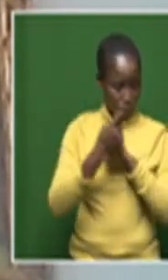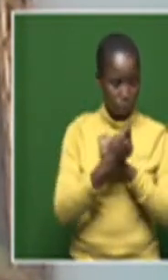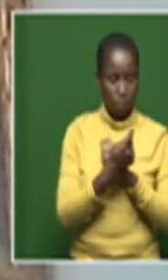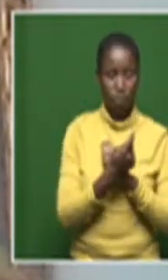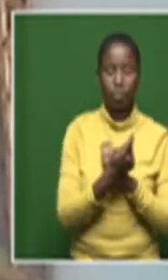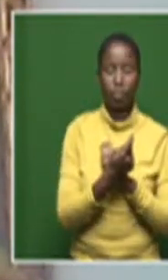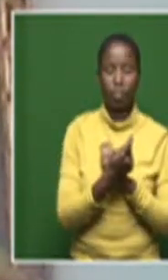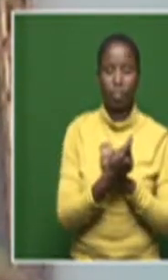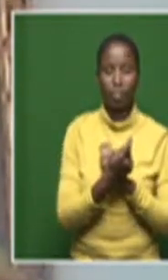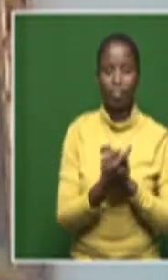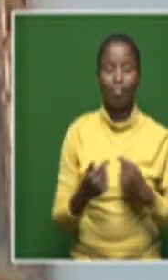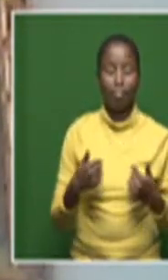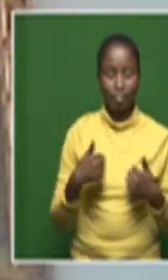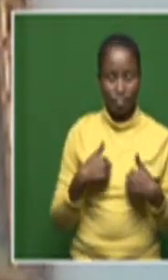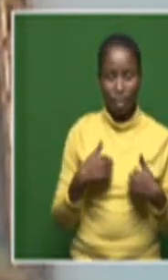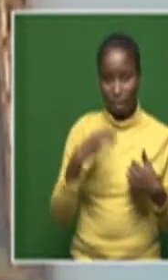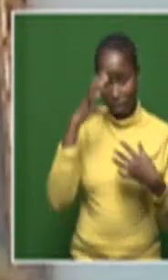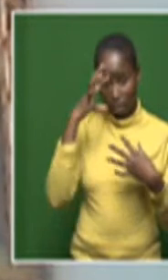what,